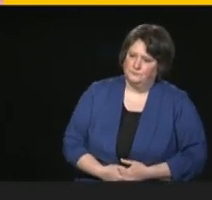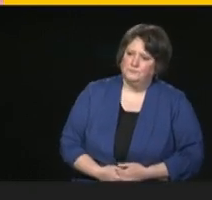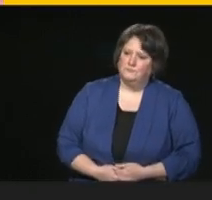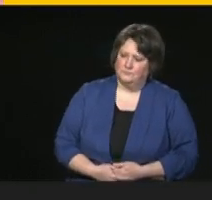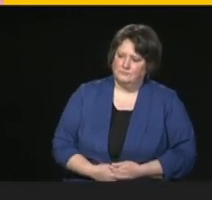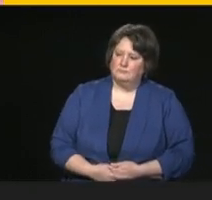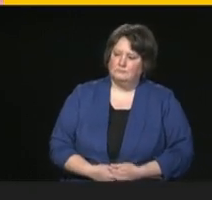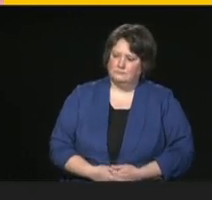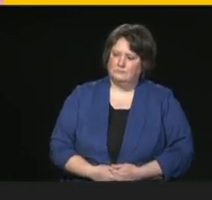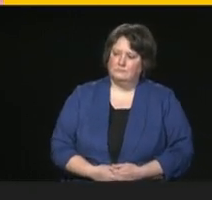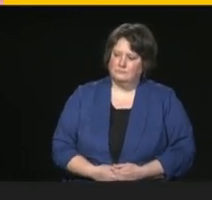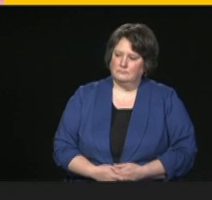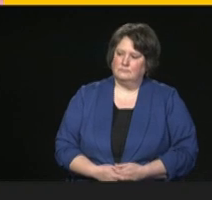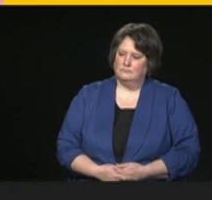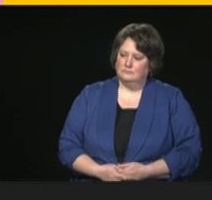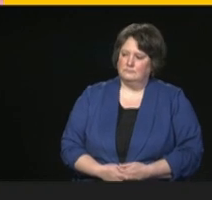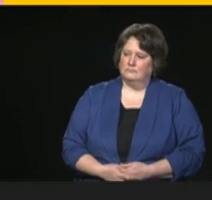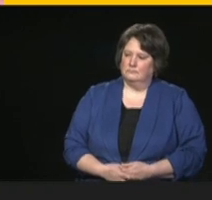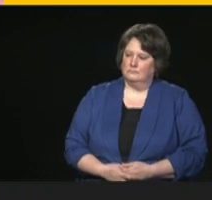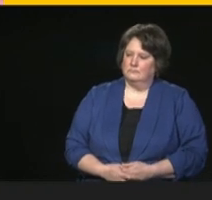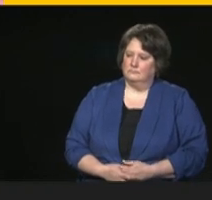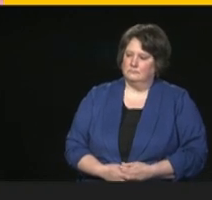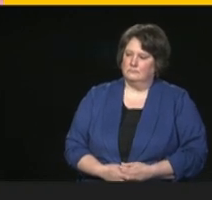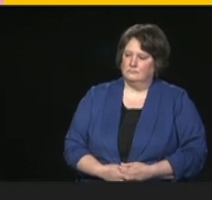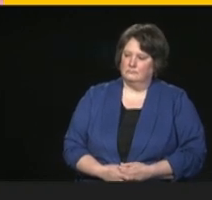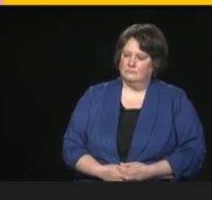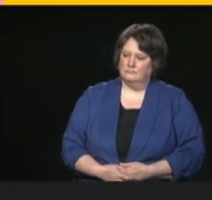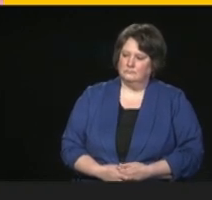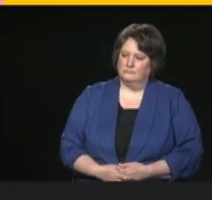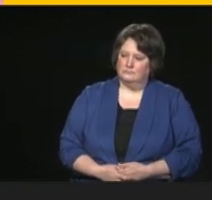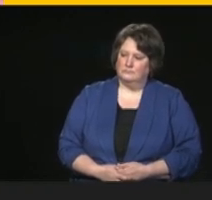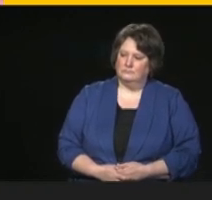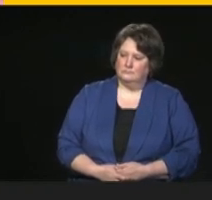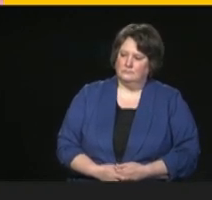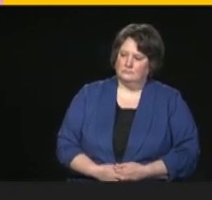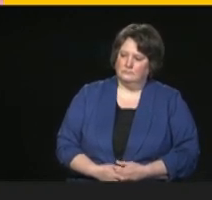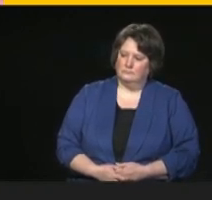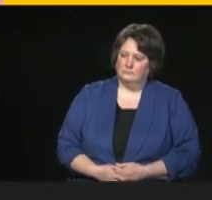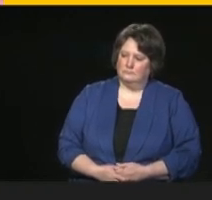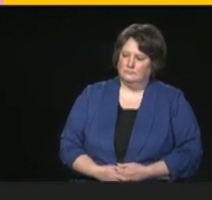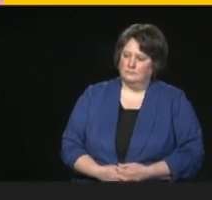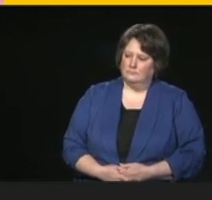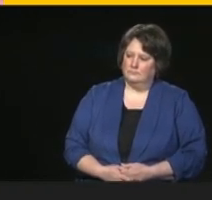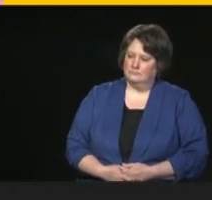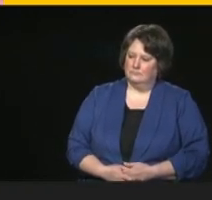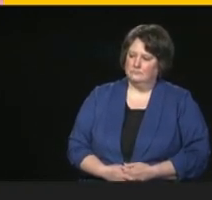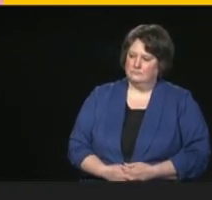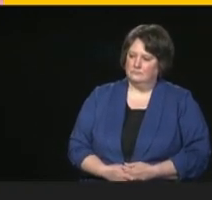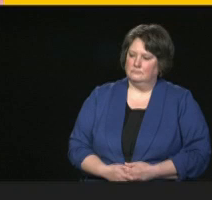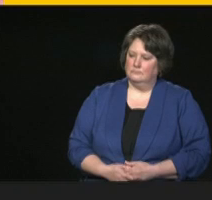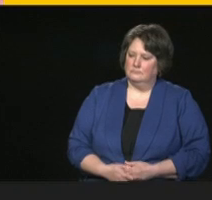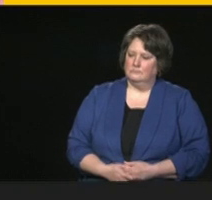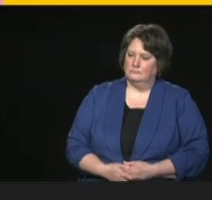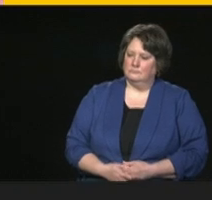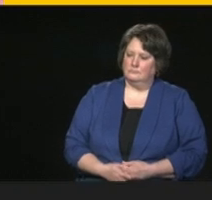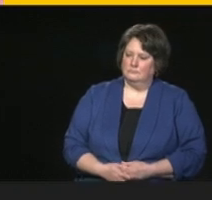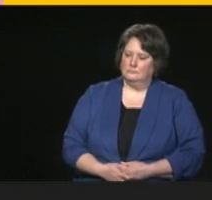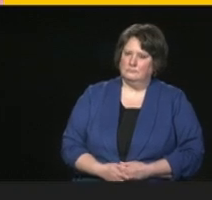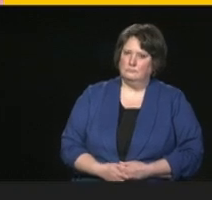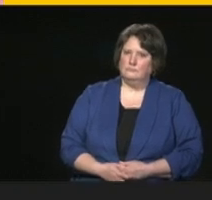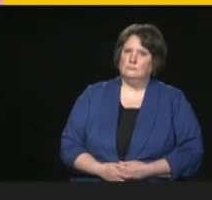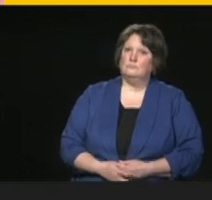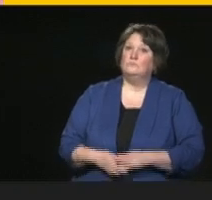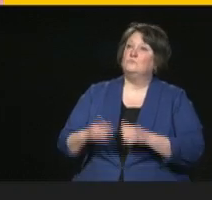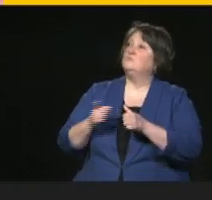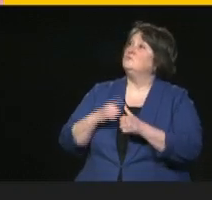time if you have a question. S'il vous plaît, appuyez sur étoile 1 maintenant pour poser une question. Our first question, notre première question,